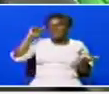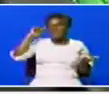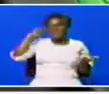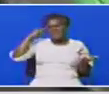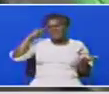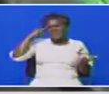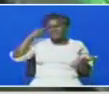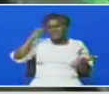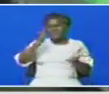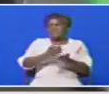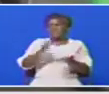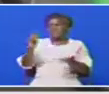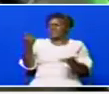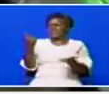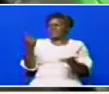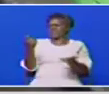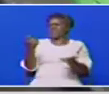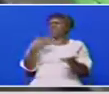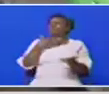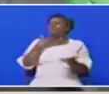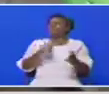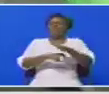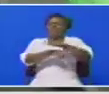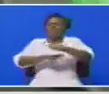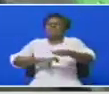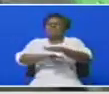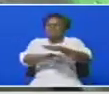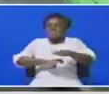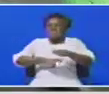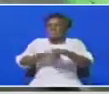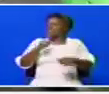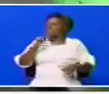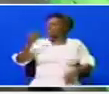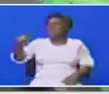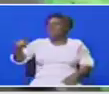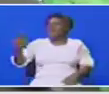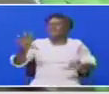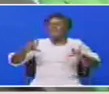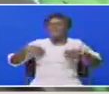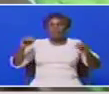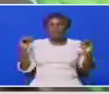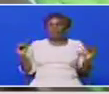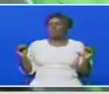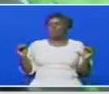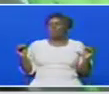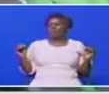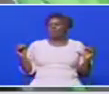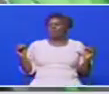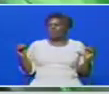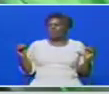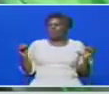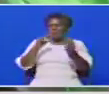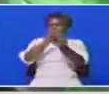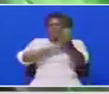there are some Kenyans who have just taught themselves out to keep on stealing all the time. And this is not right. We cannot run this country like that. This is not a